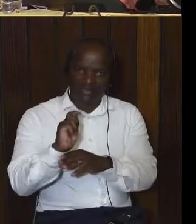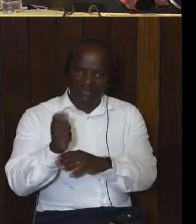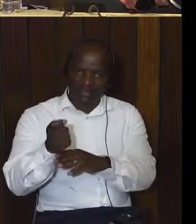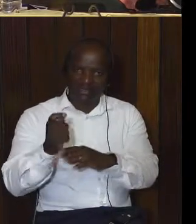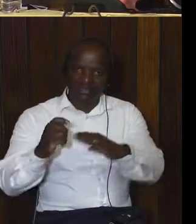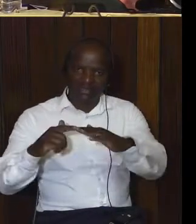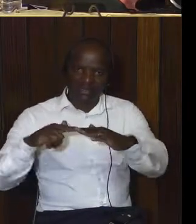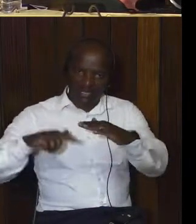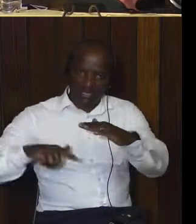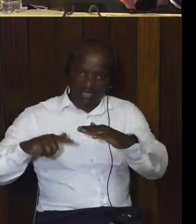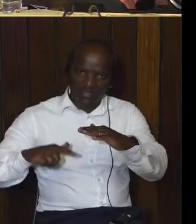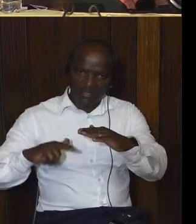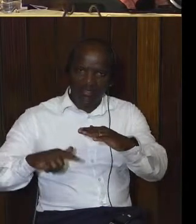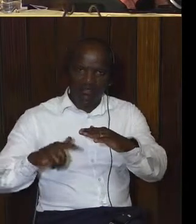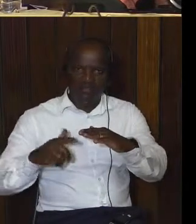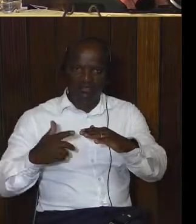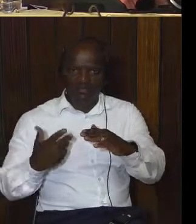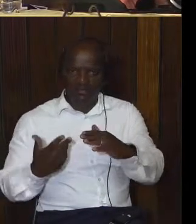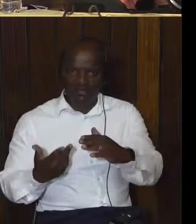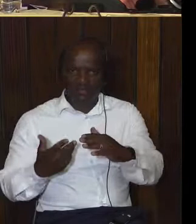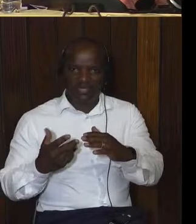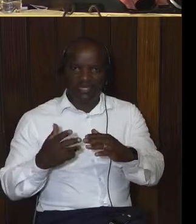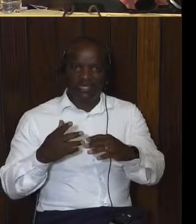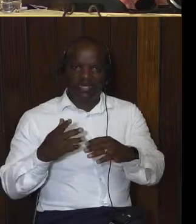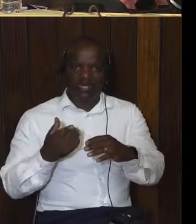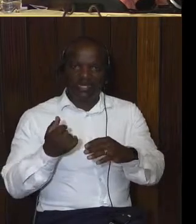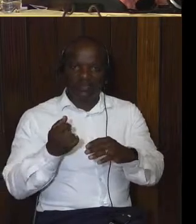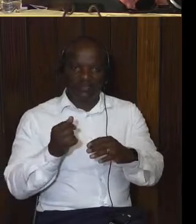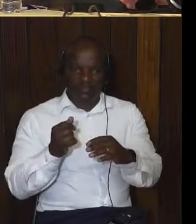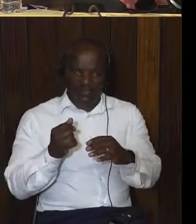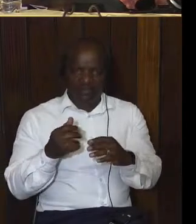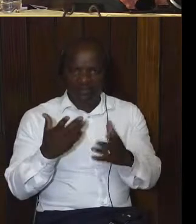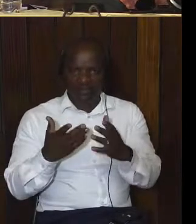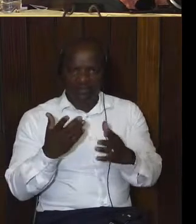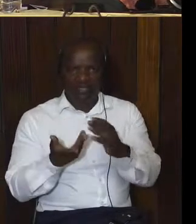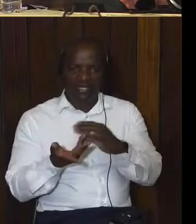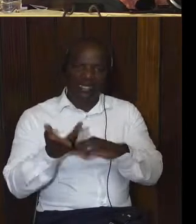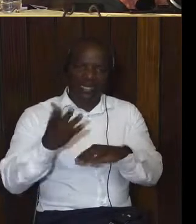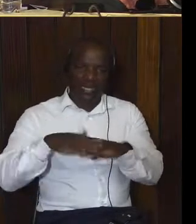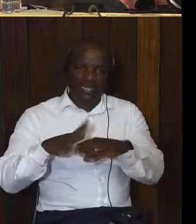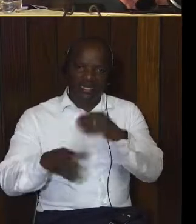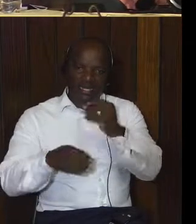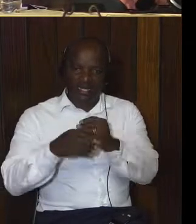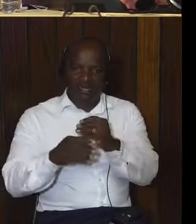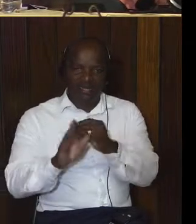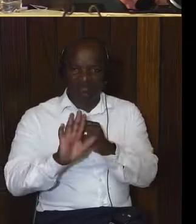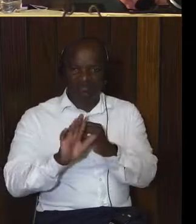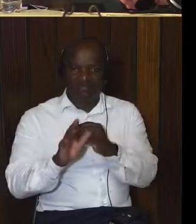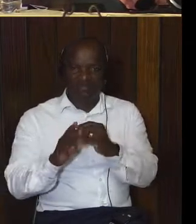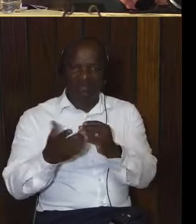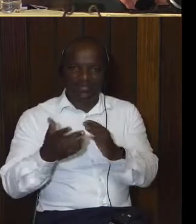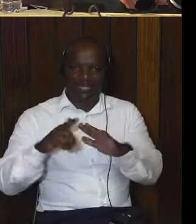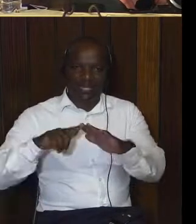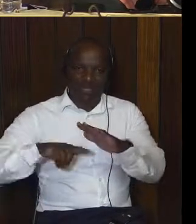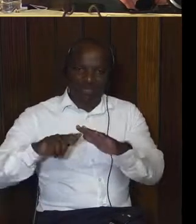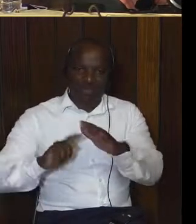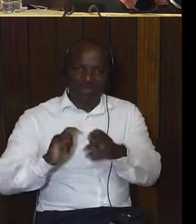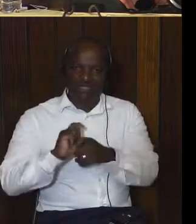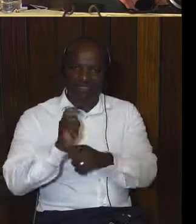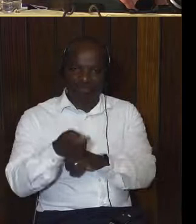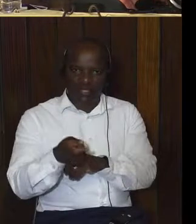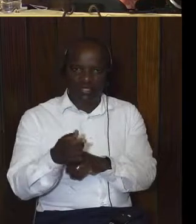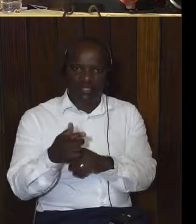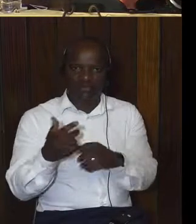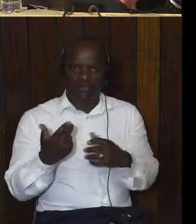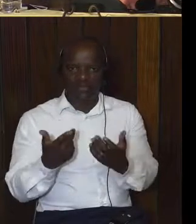rather utilize that rather than make an additional allocation to this. But yeah, it's not something which